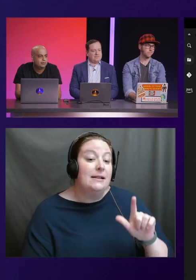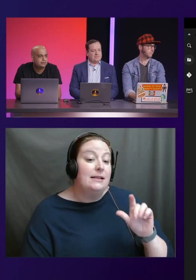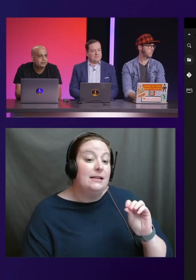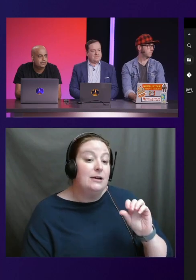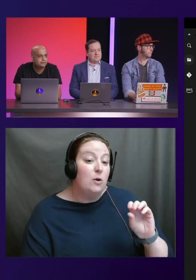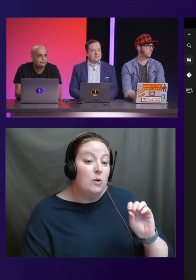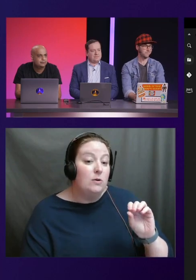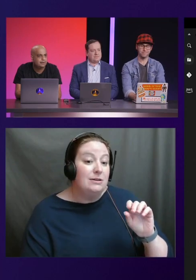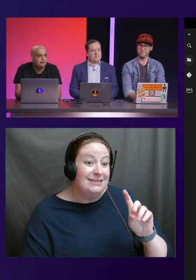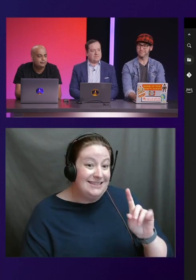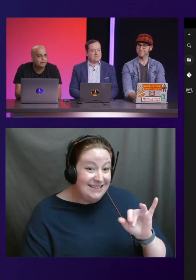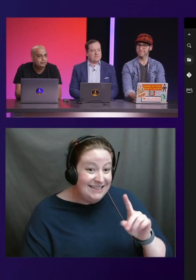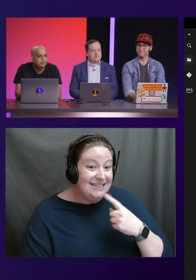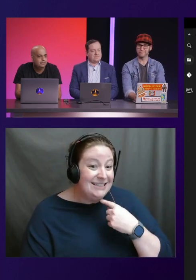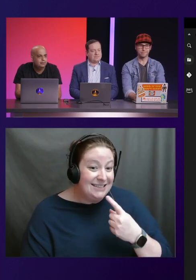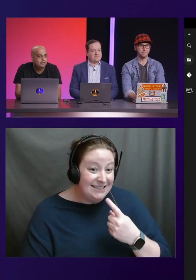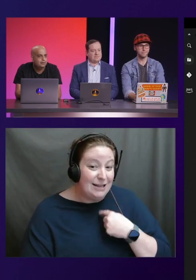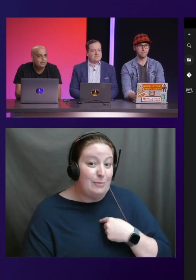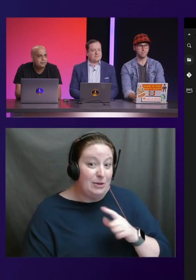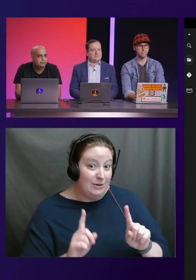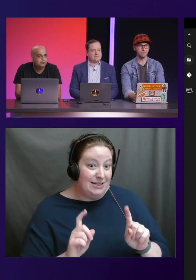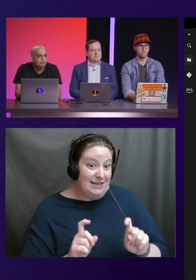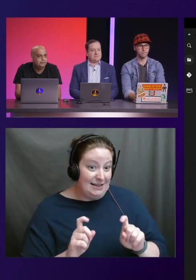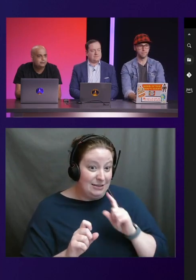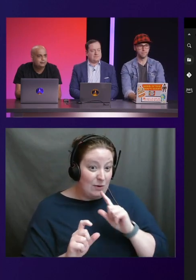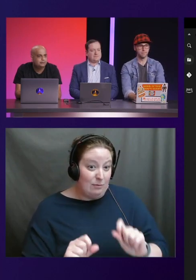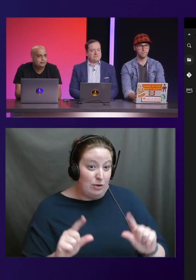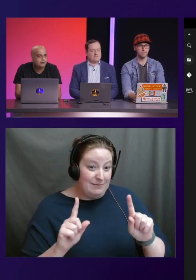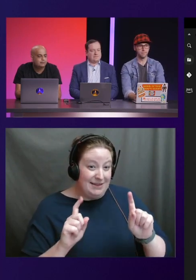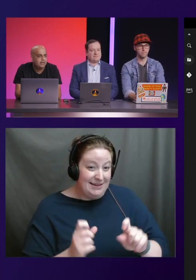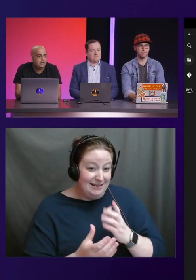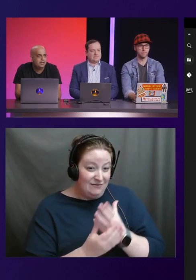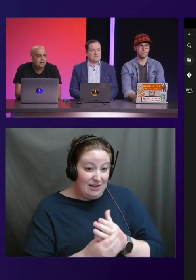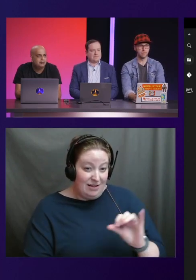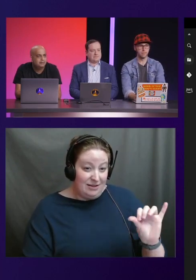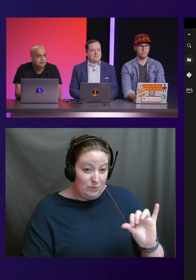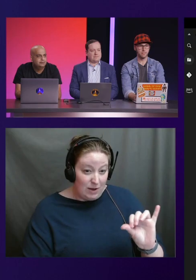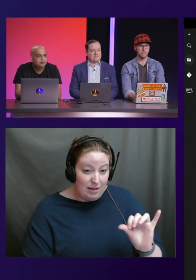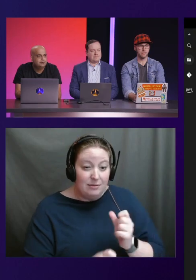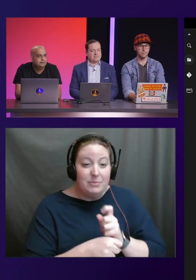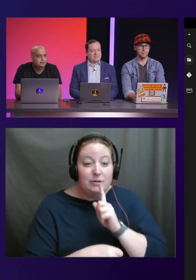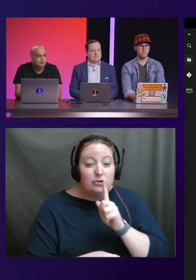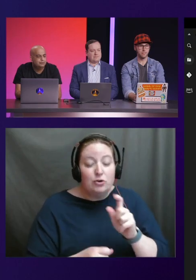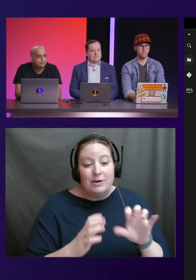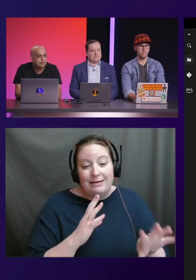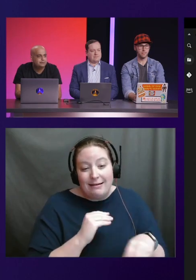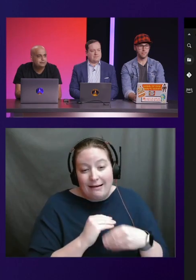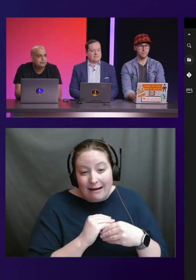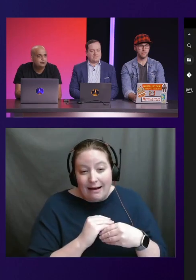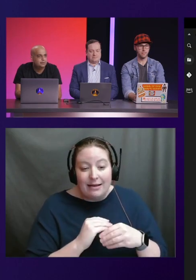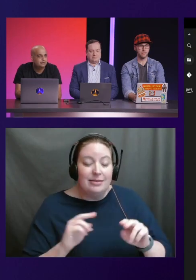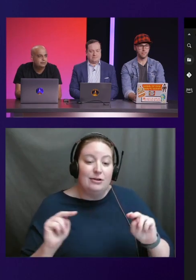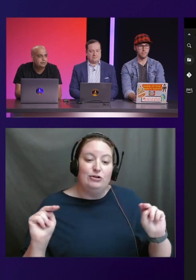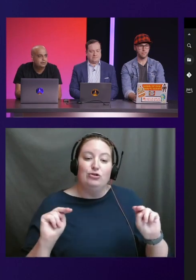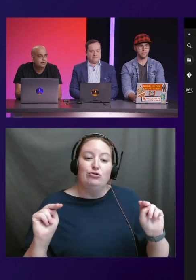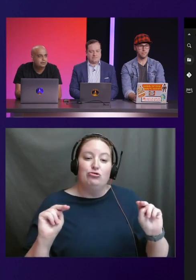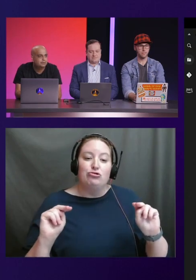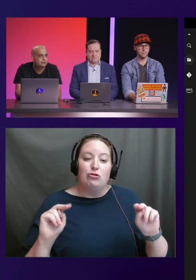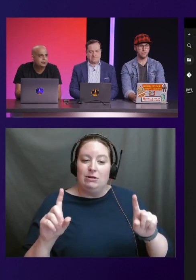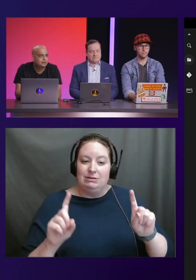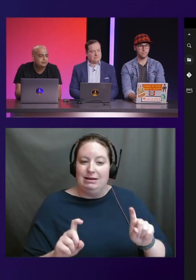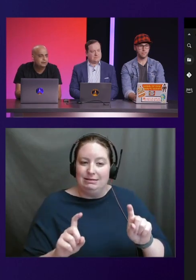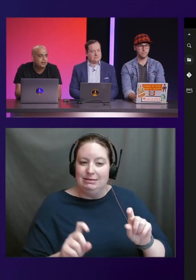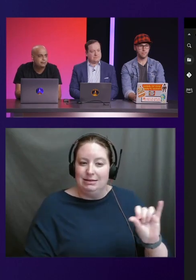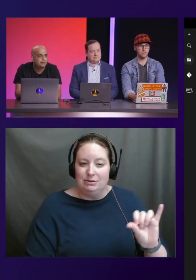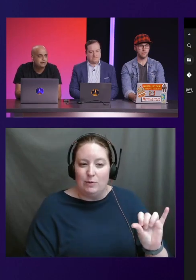go to that test file as well. Make sure we can sort of add the neutral test in here as well. Looks like